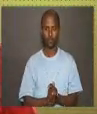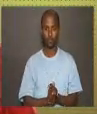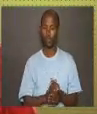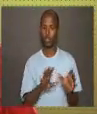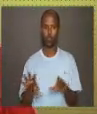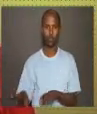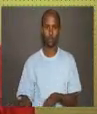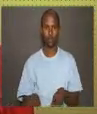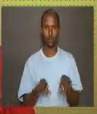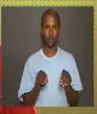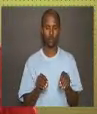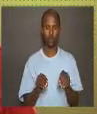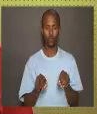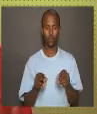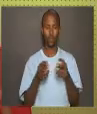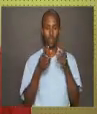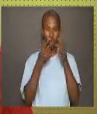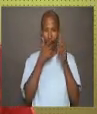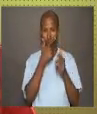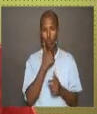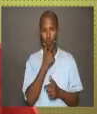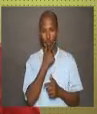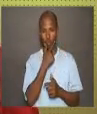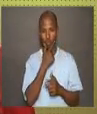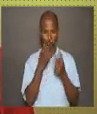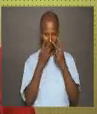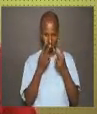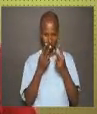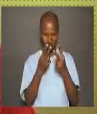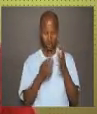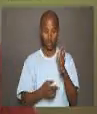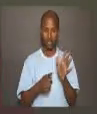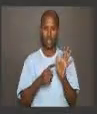Students, observe the terms of this sequence.